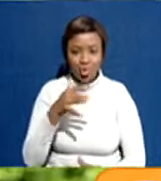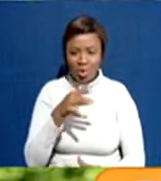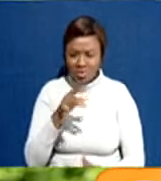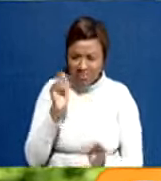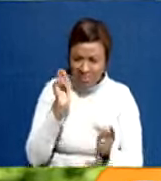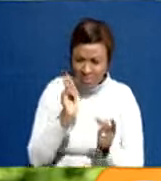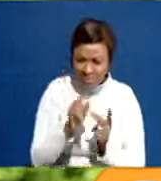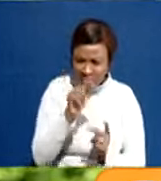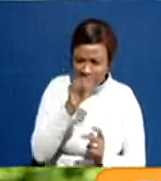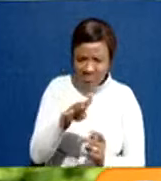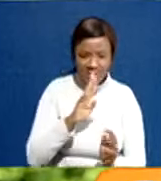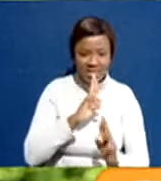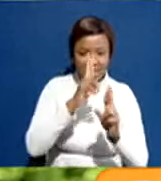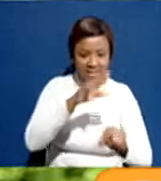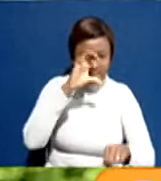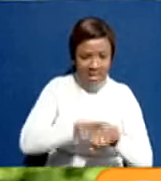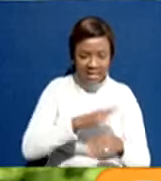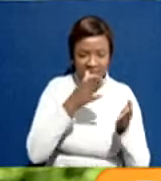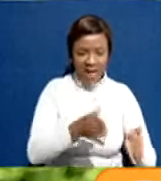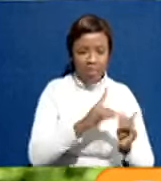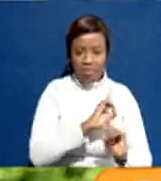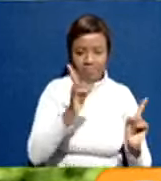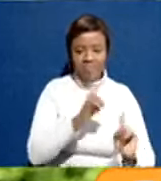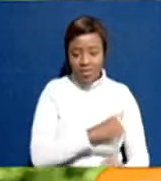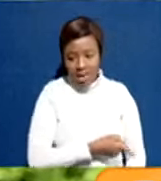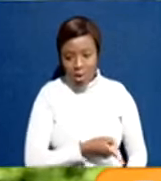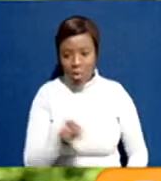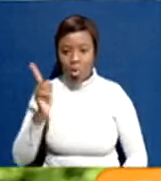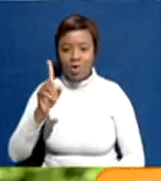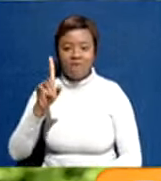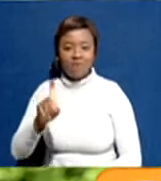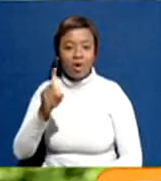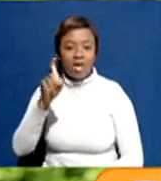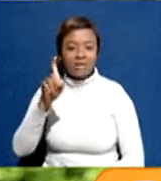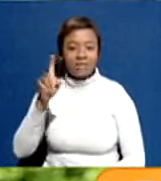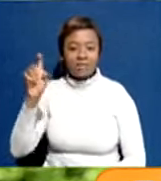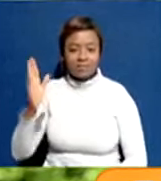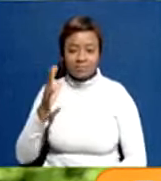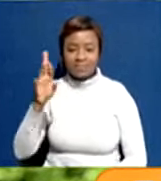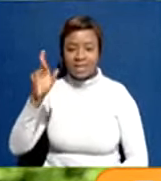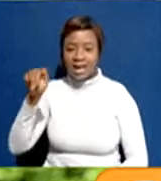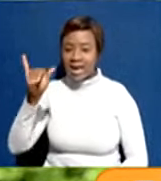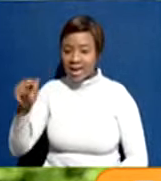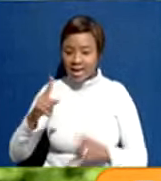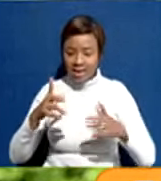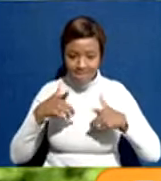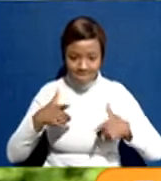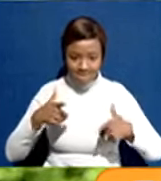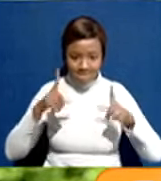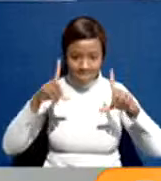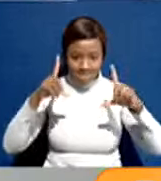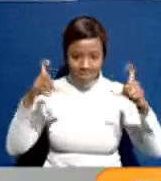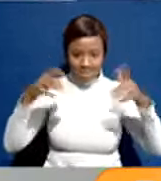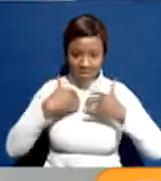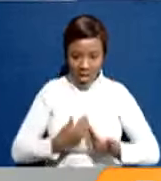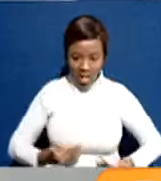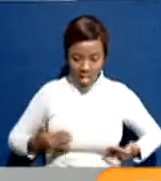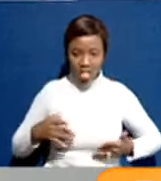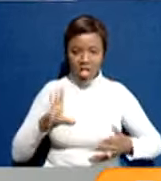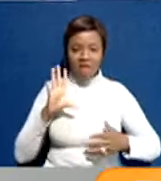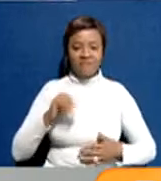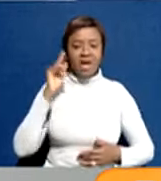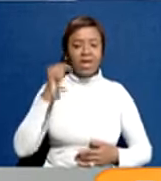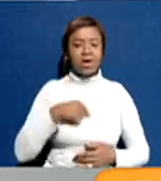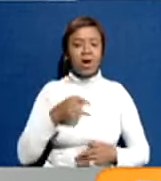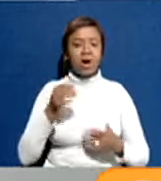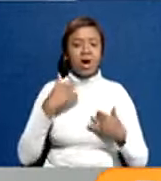Kupimiwa result alikisi kutoka hapo hapo. Nikatumwa x-ray. X-ray ndio ilitoa niko na hiyo pleural effusion. TB treatment